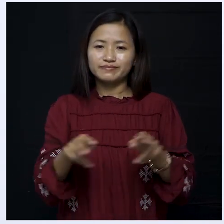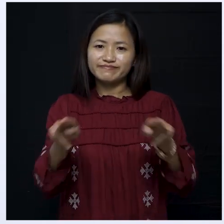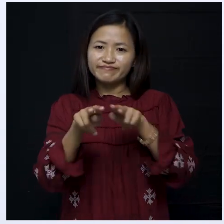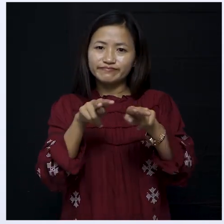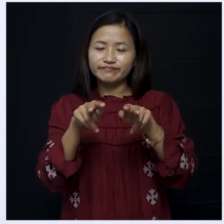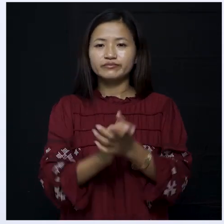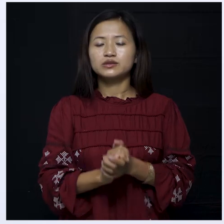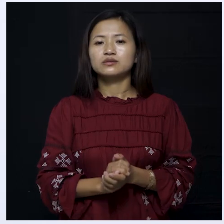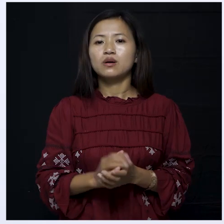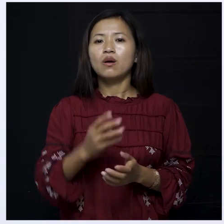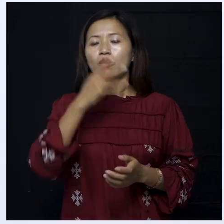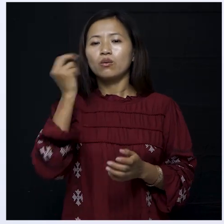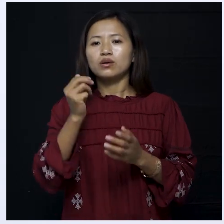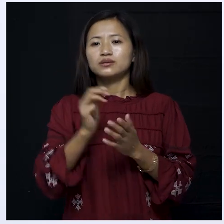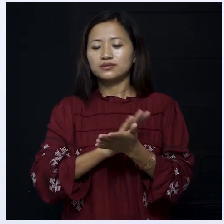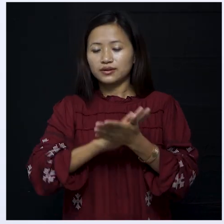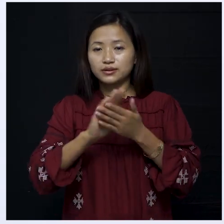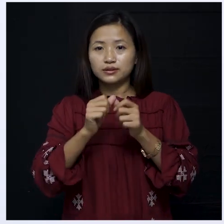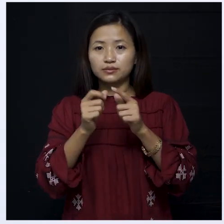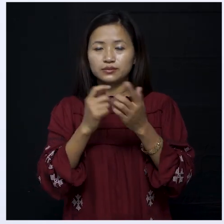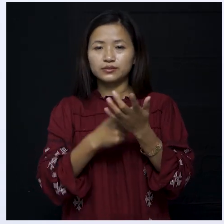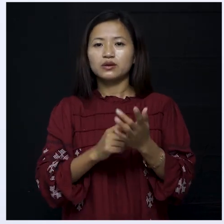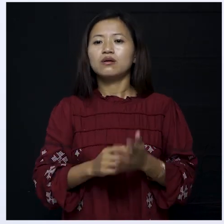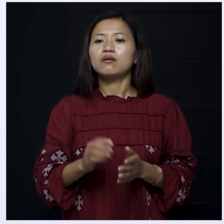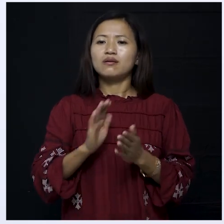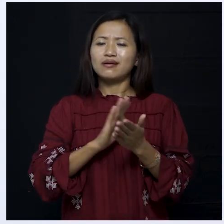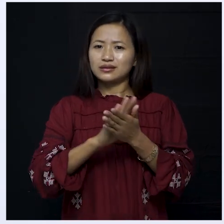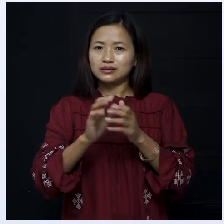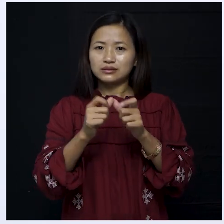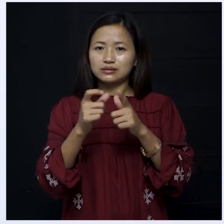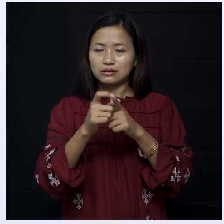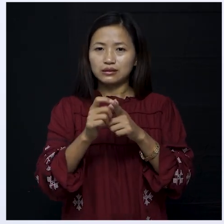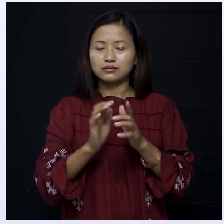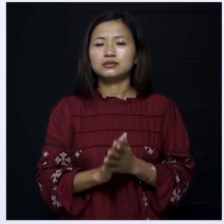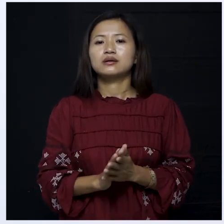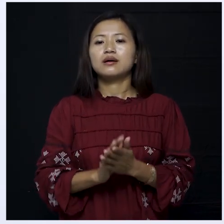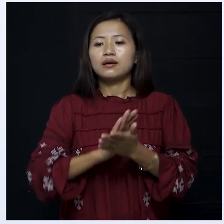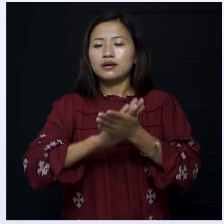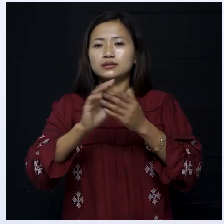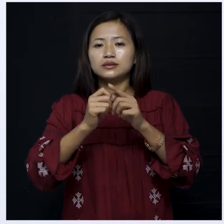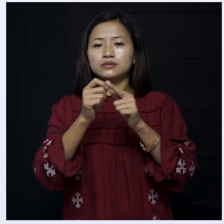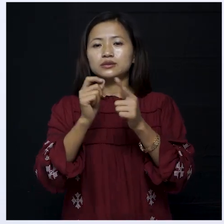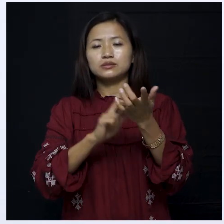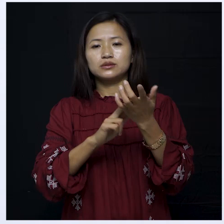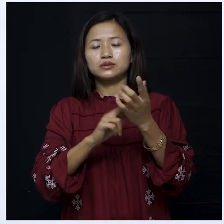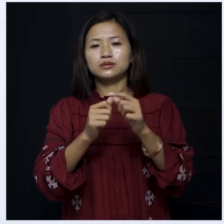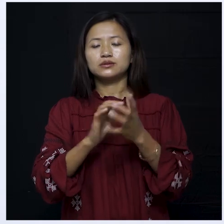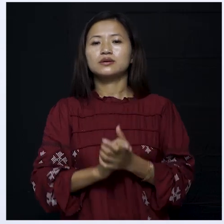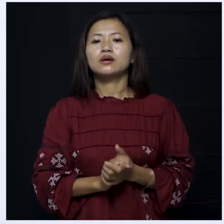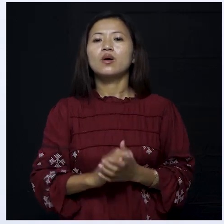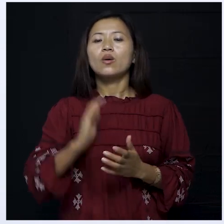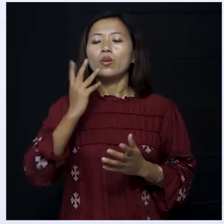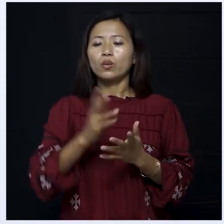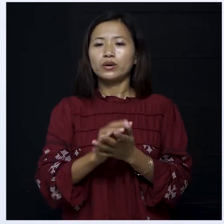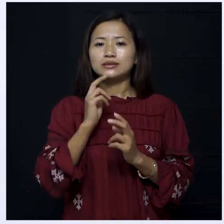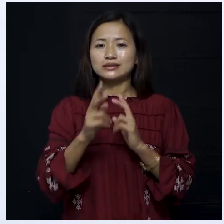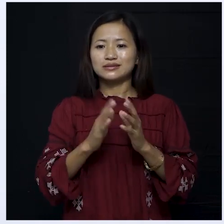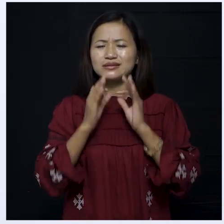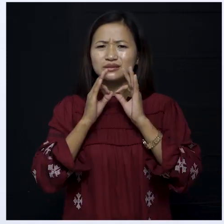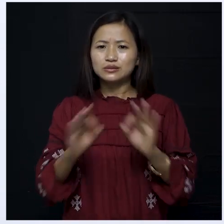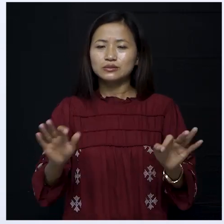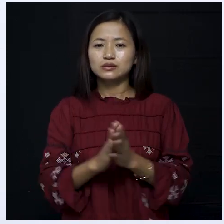action that was happening or had happened or happened for that matter, that is when we put